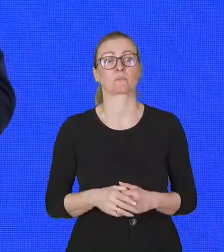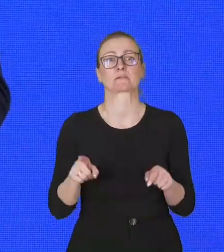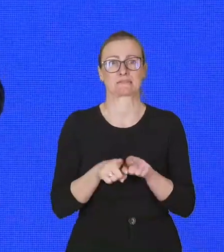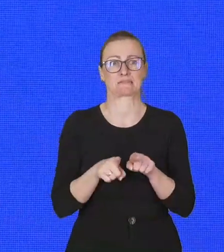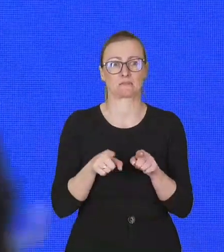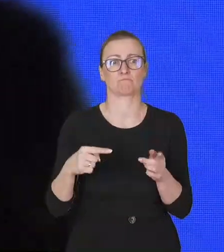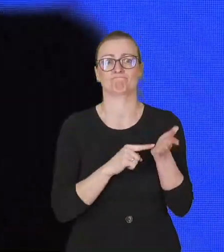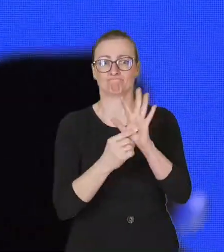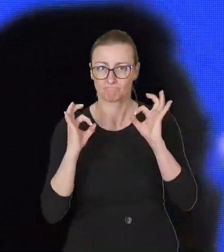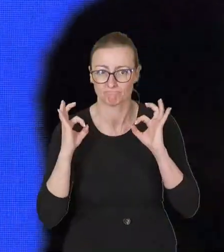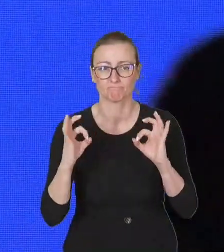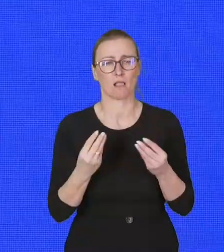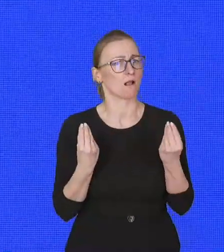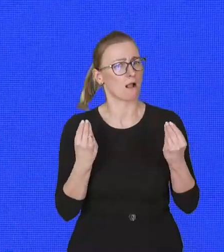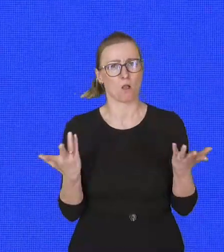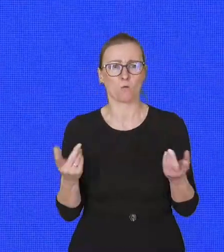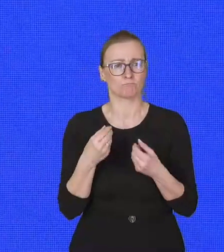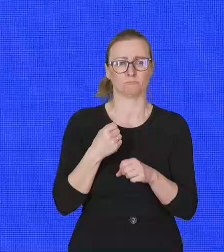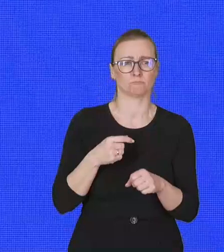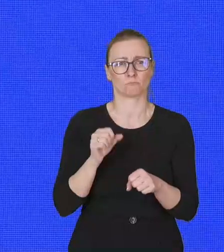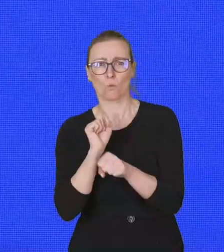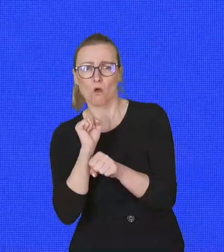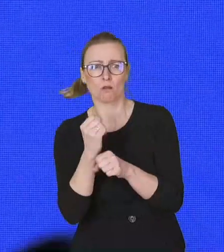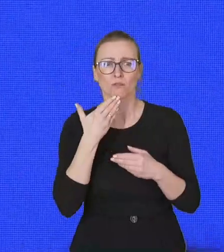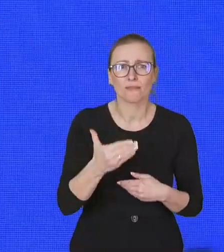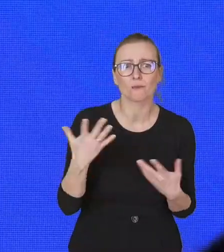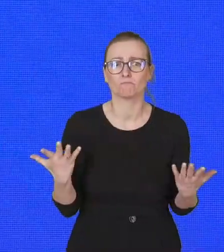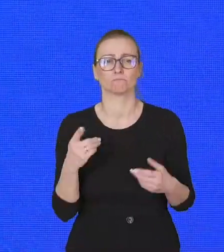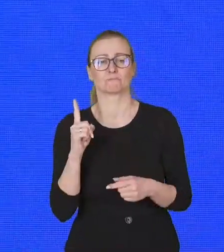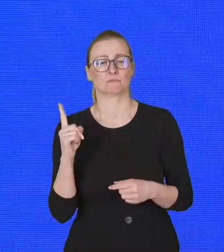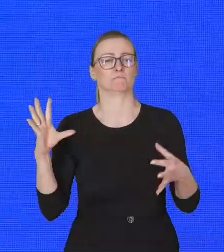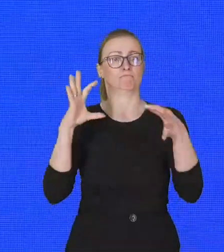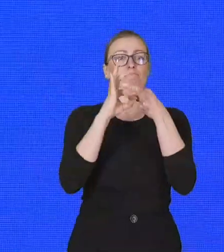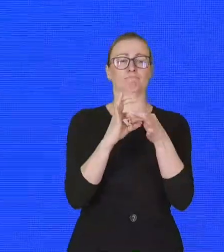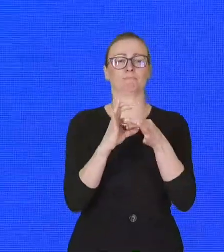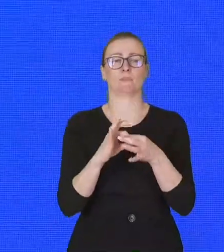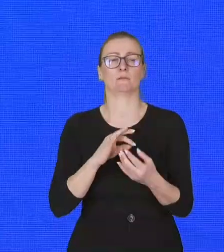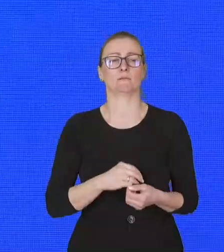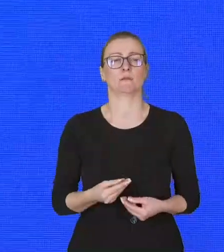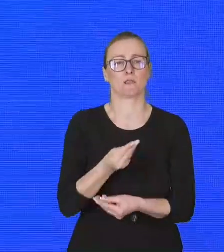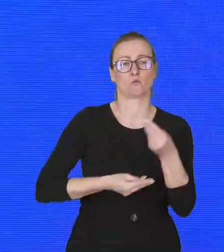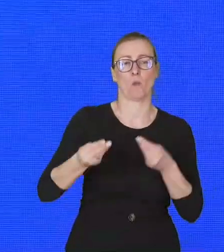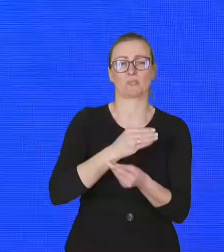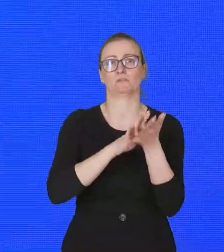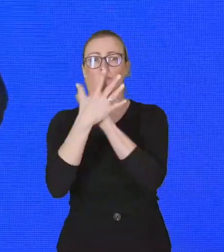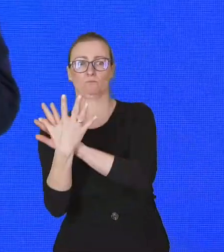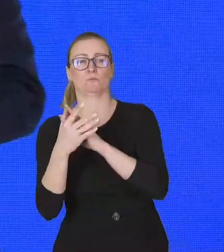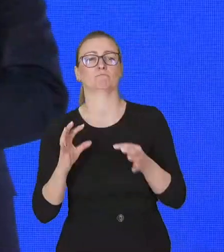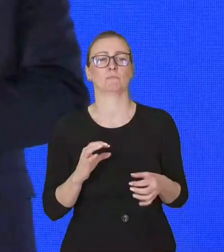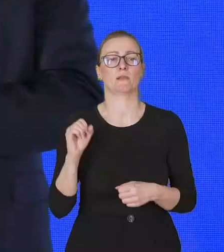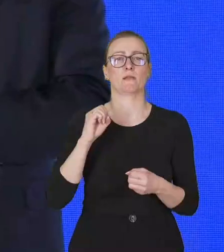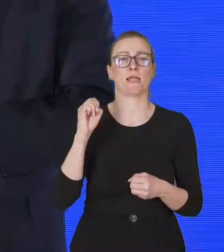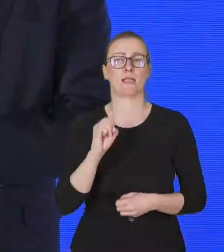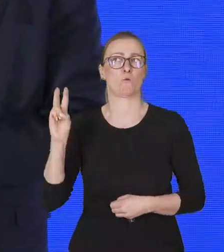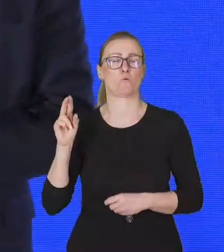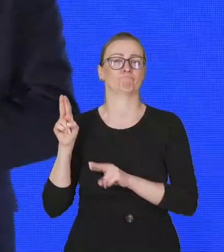of transformation of the economy, European economy. Well, just to